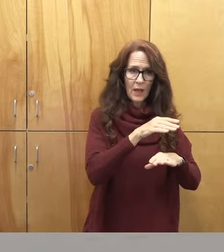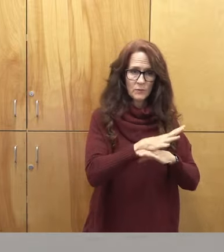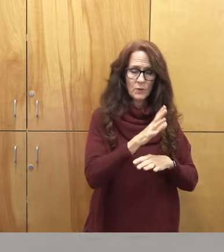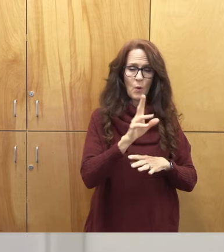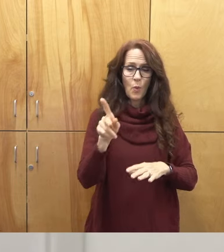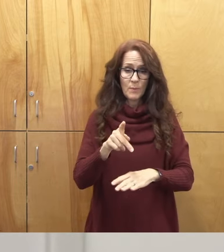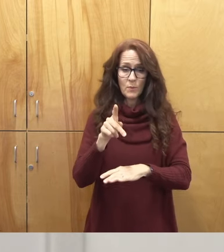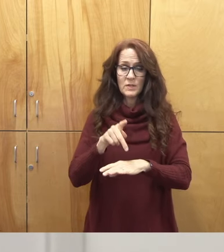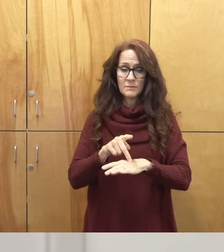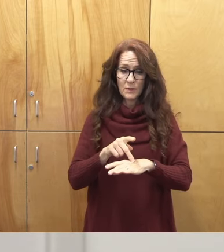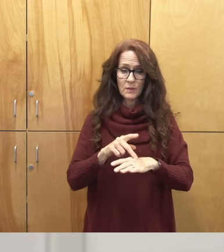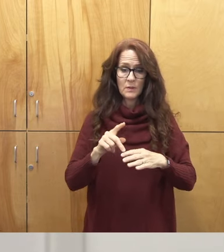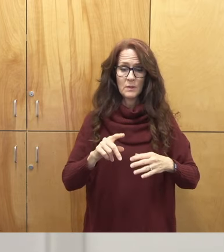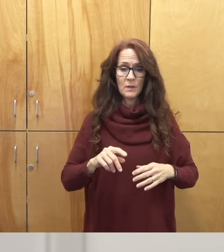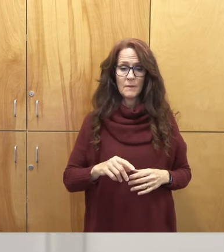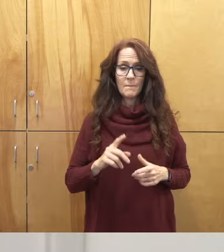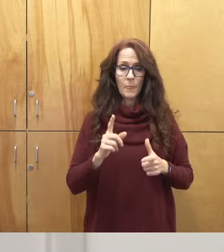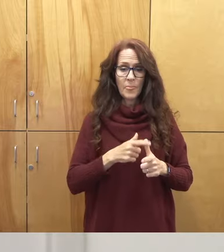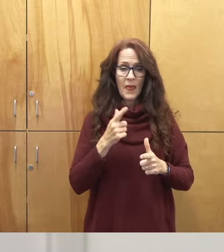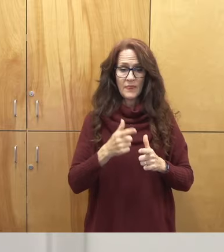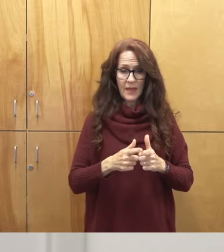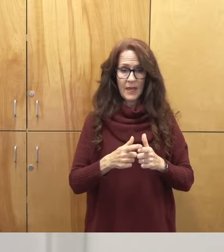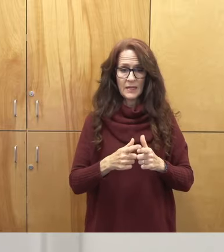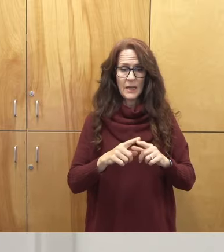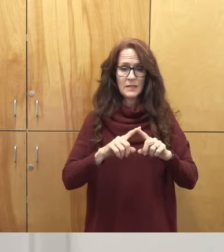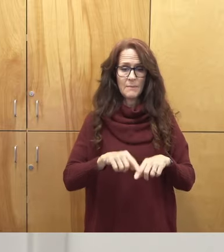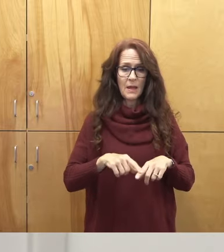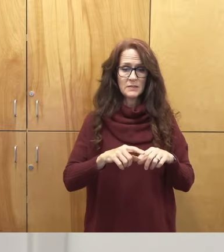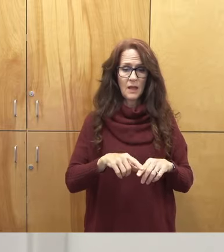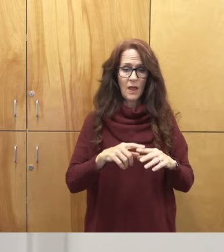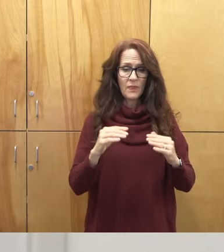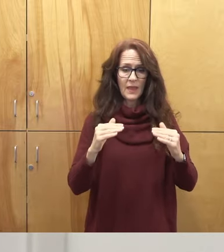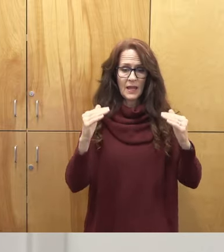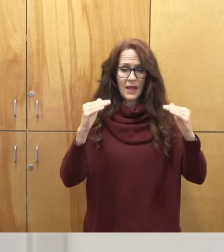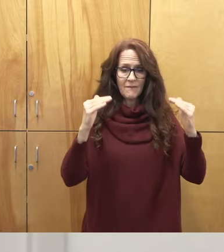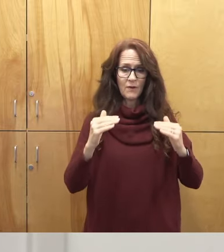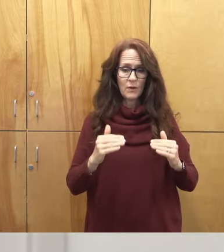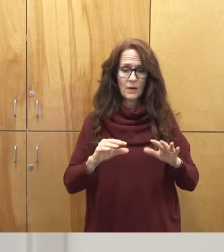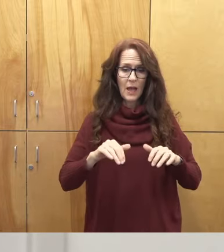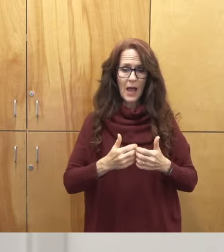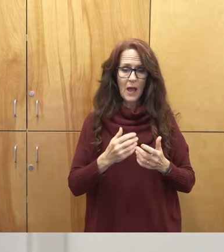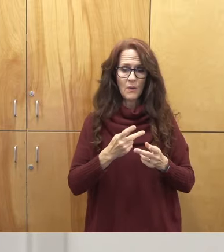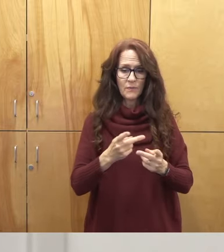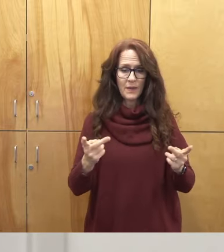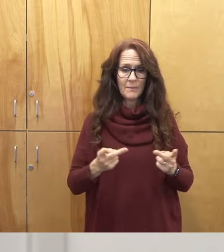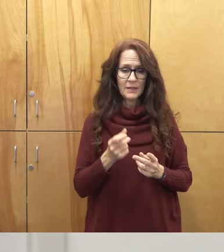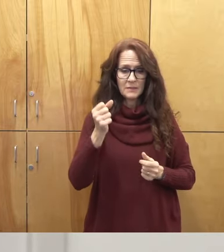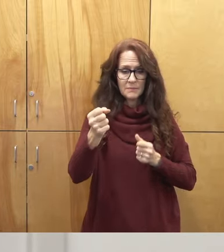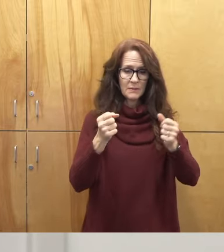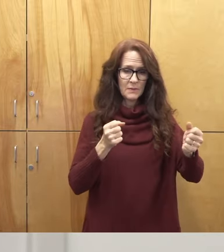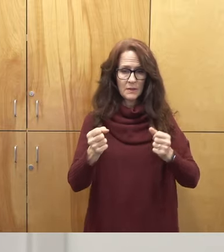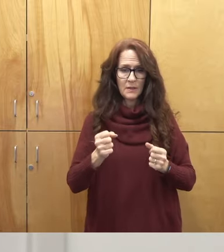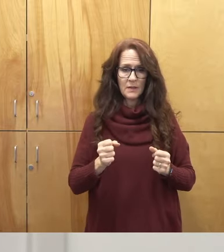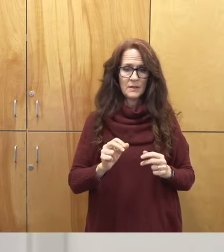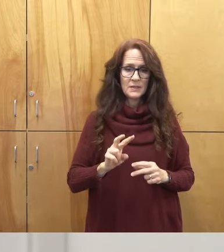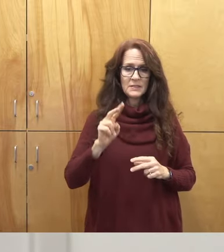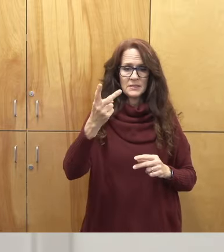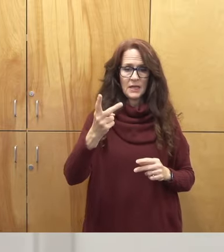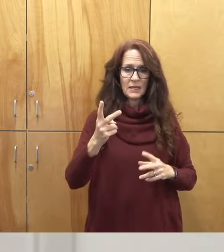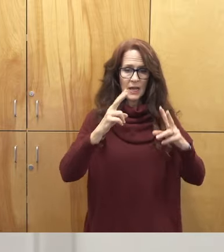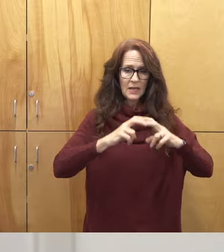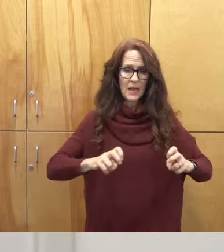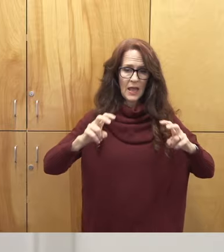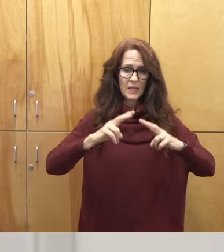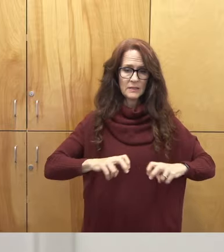the principal. And then it depends on the level in terms of how that placement is made. At the secondary level, there's an analysis